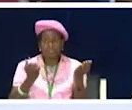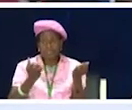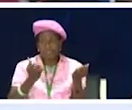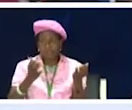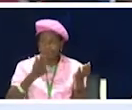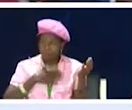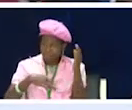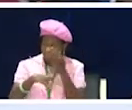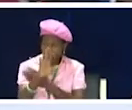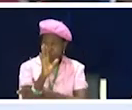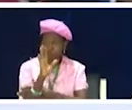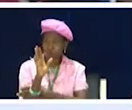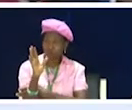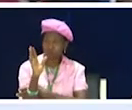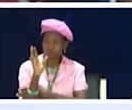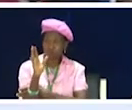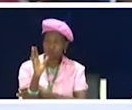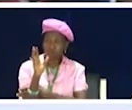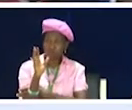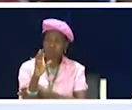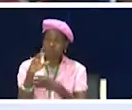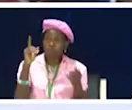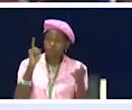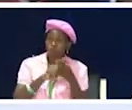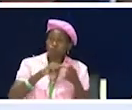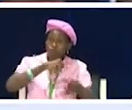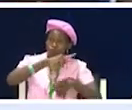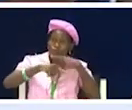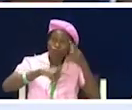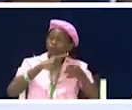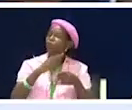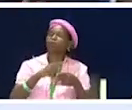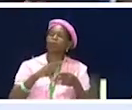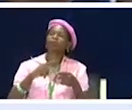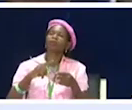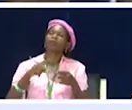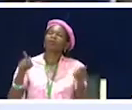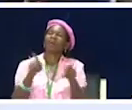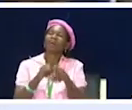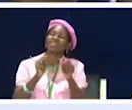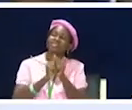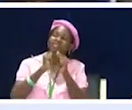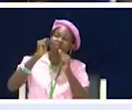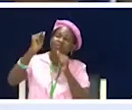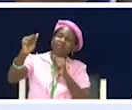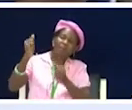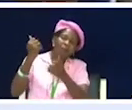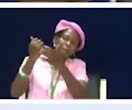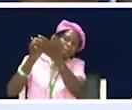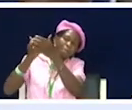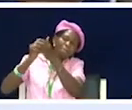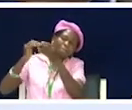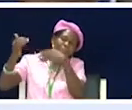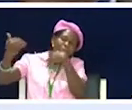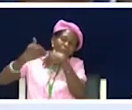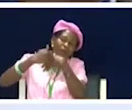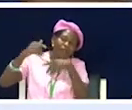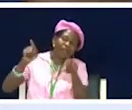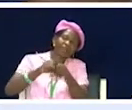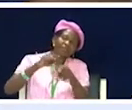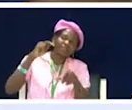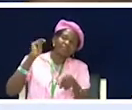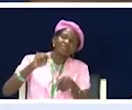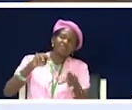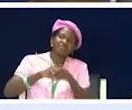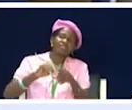my God, to go as far back as necessary in your